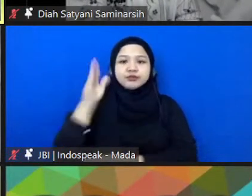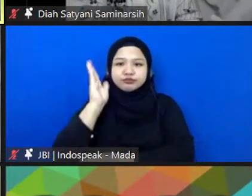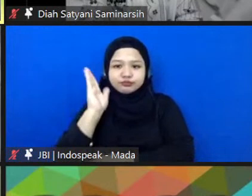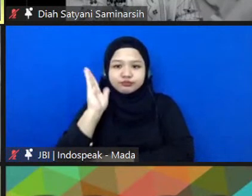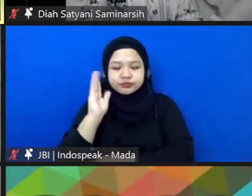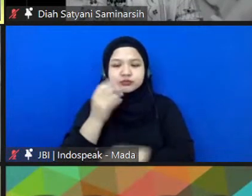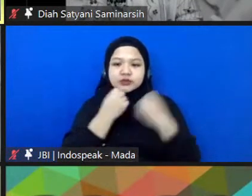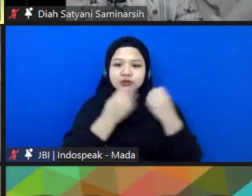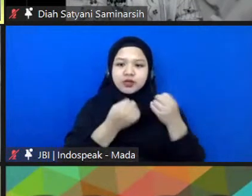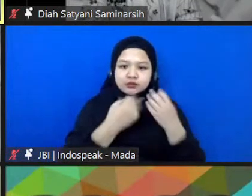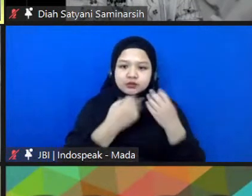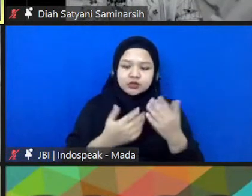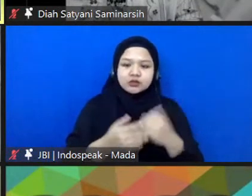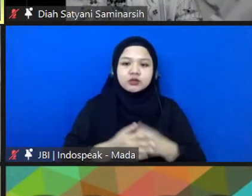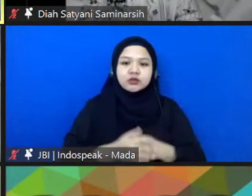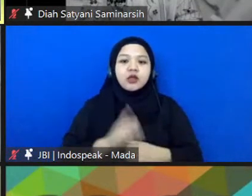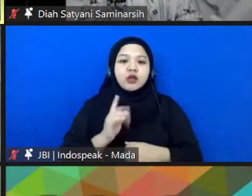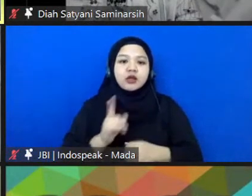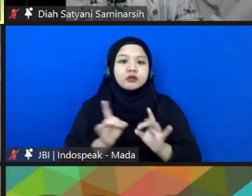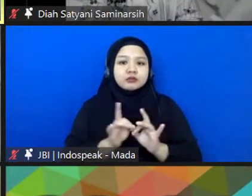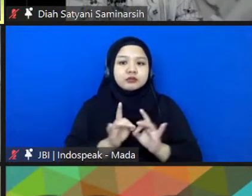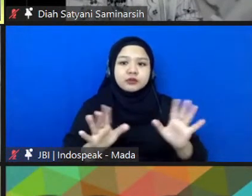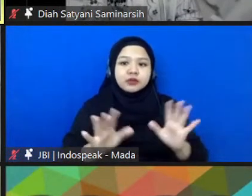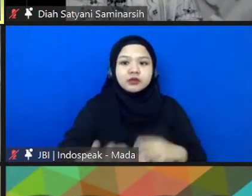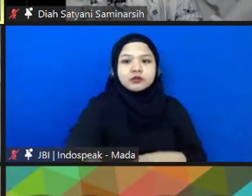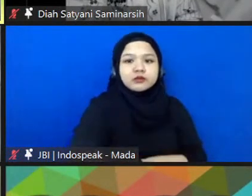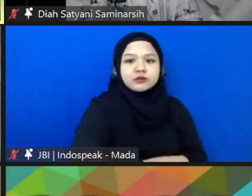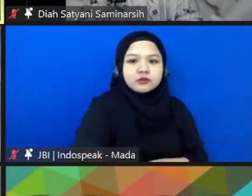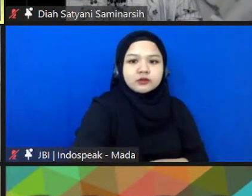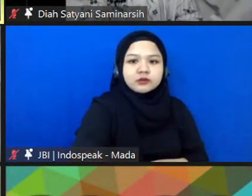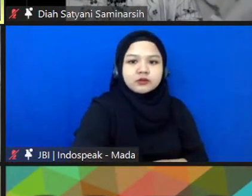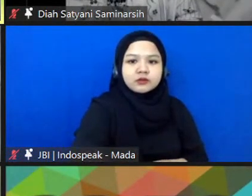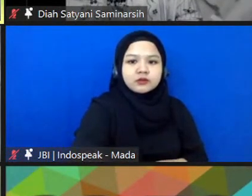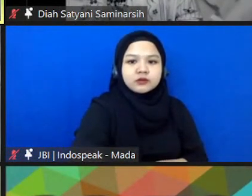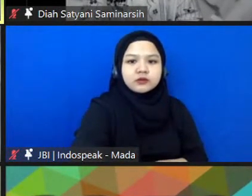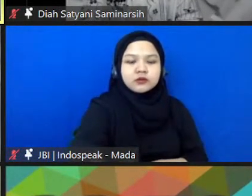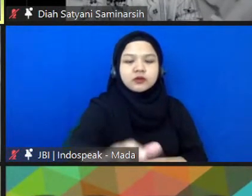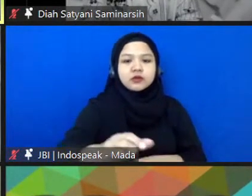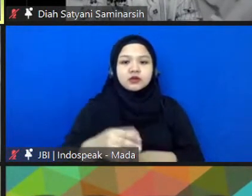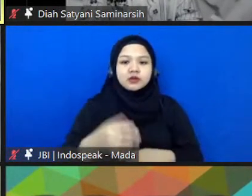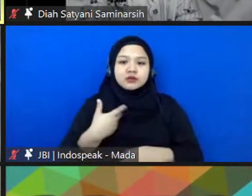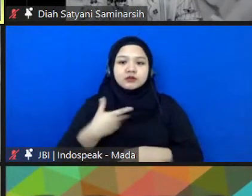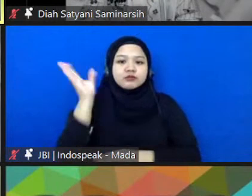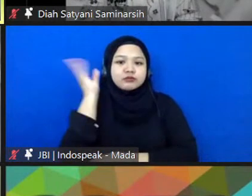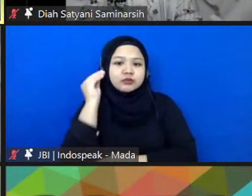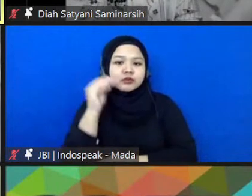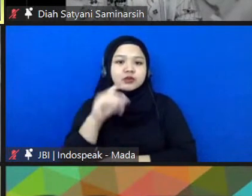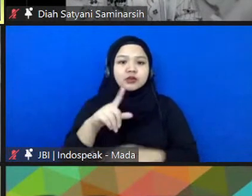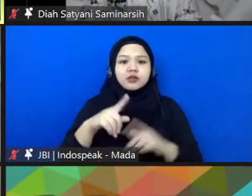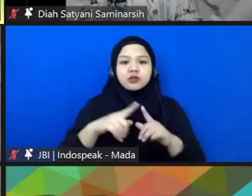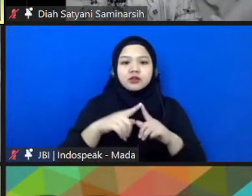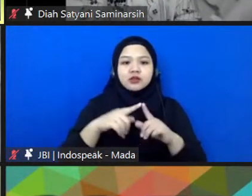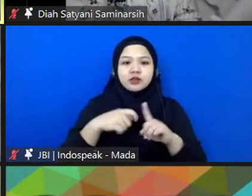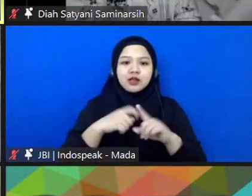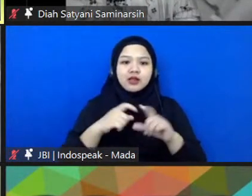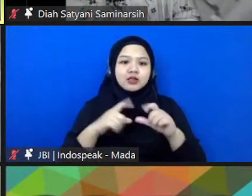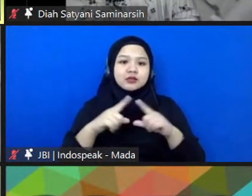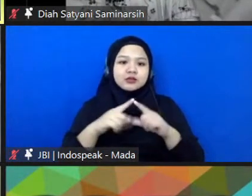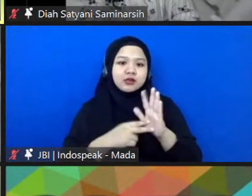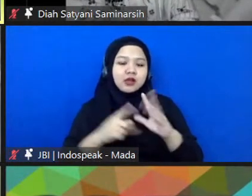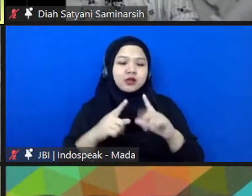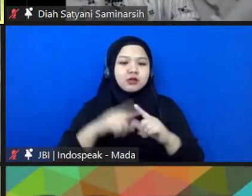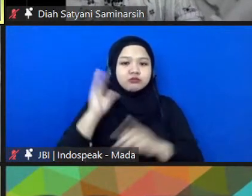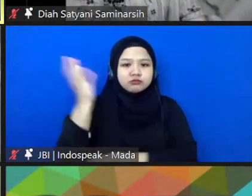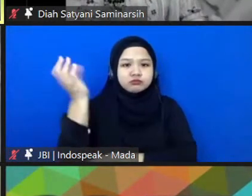between Asana and Vivi. We also learned from Professor Laksano's presentation yesterday that utilization